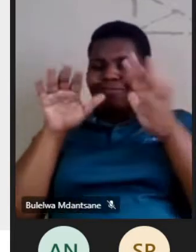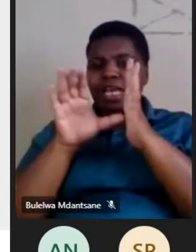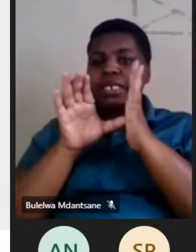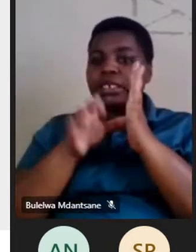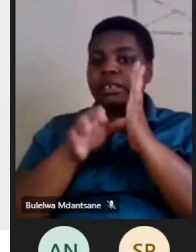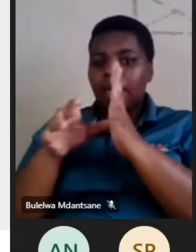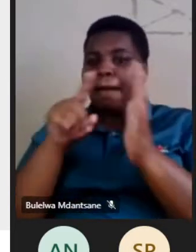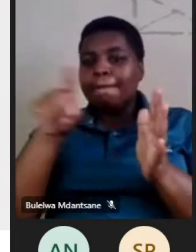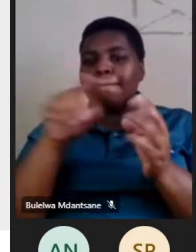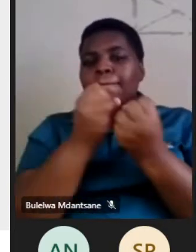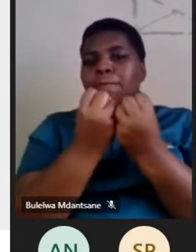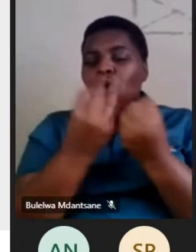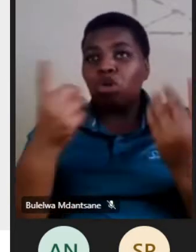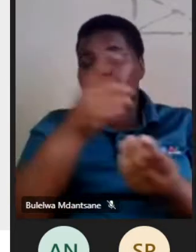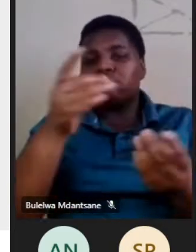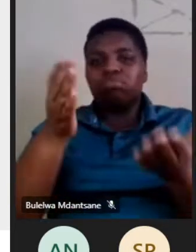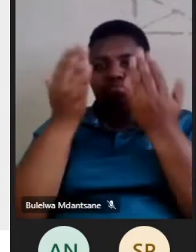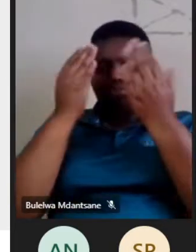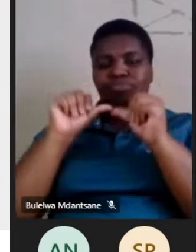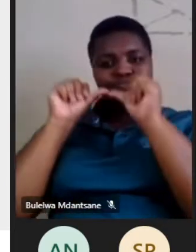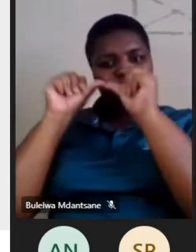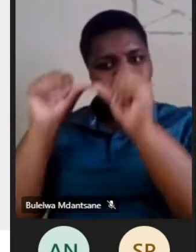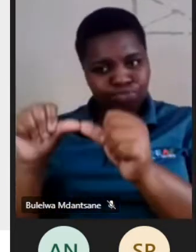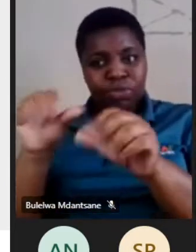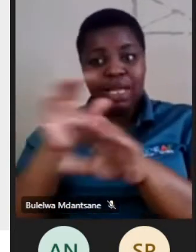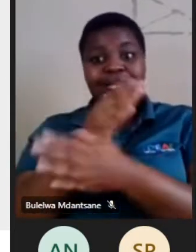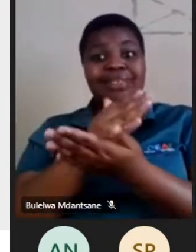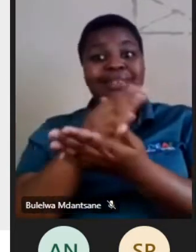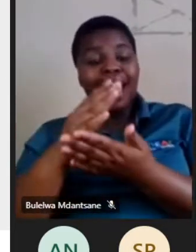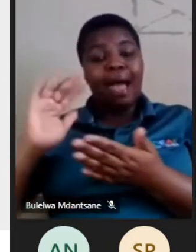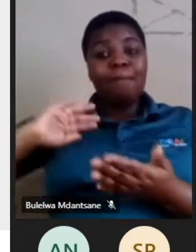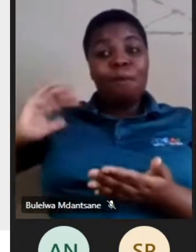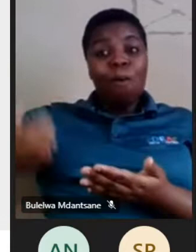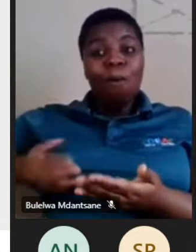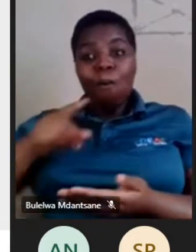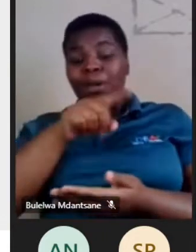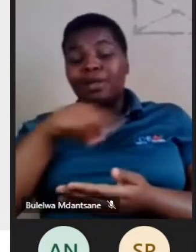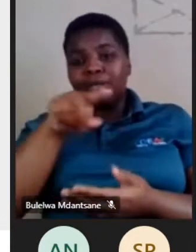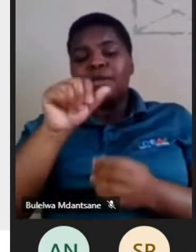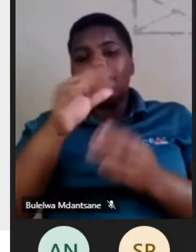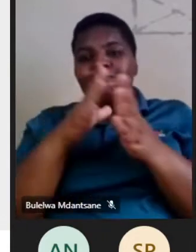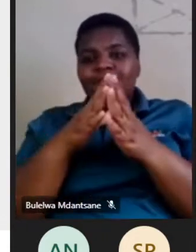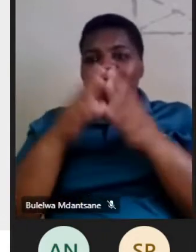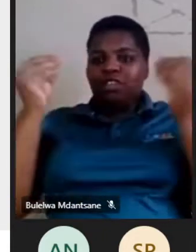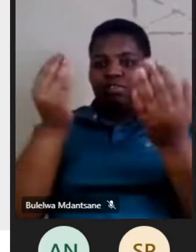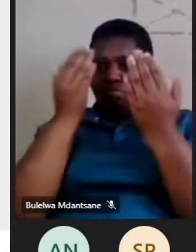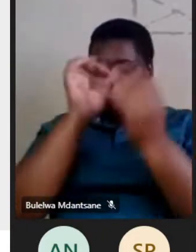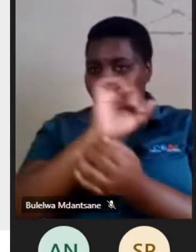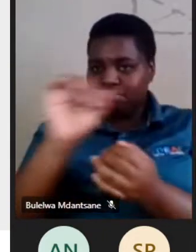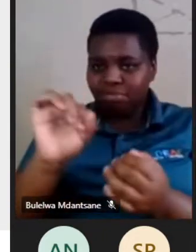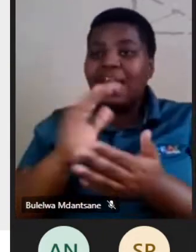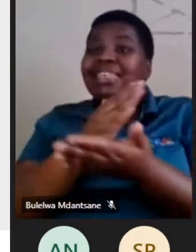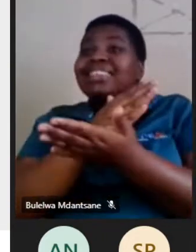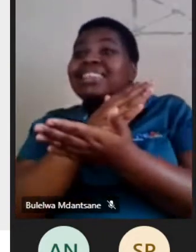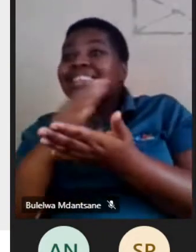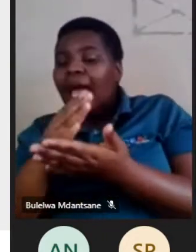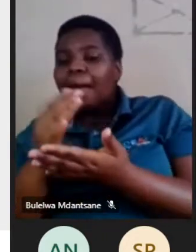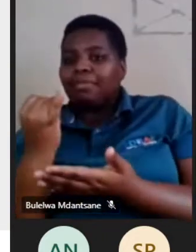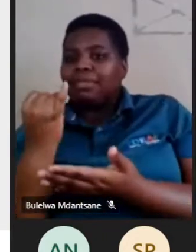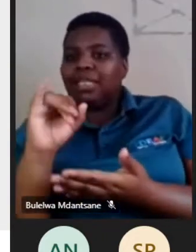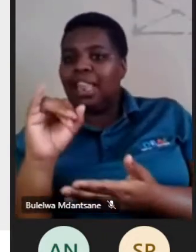them were studying. Some of the women with disabilities had just completed their studies, while some women with disabilities were about to start